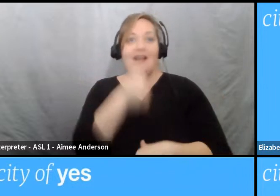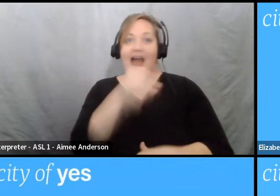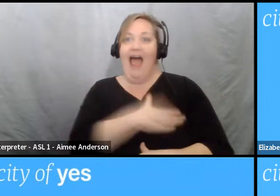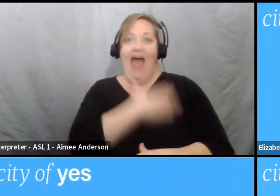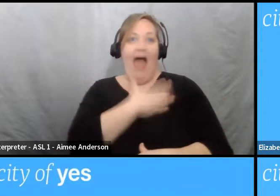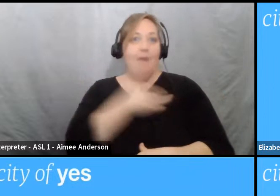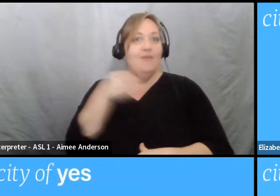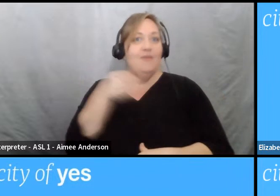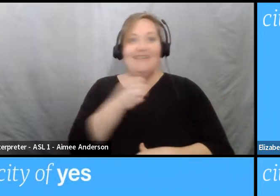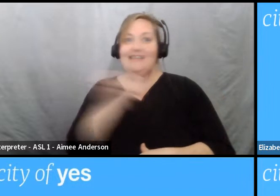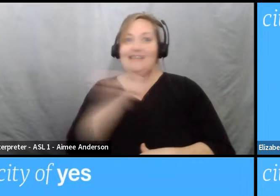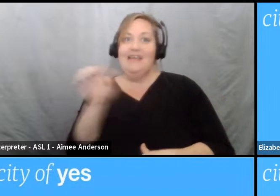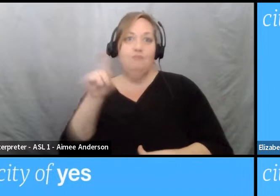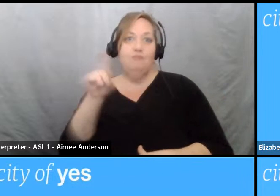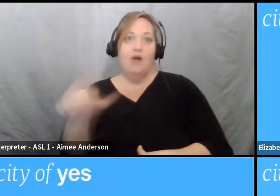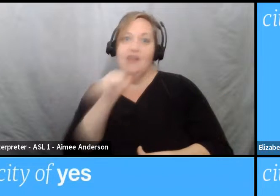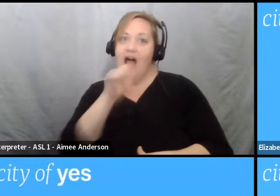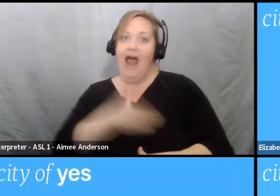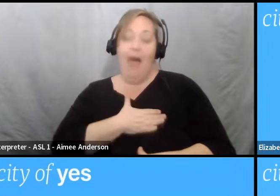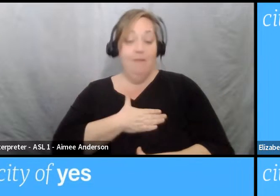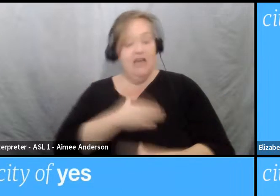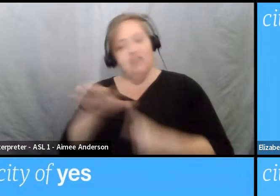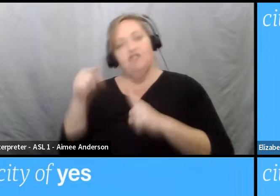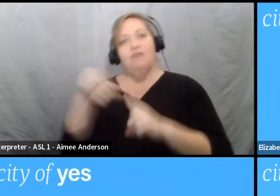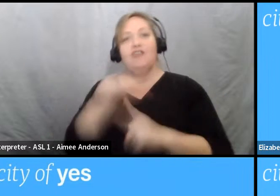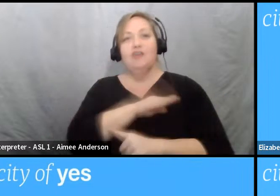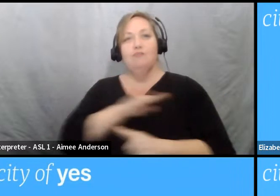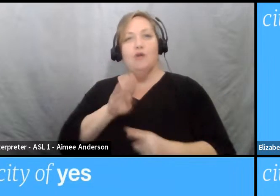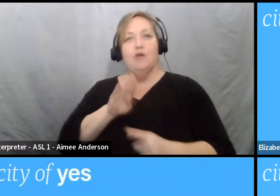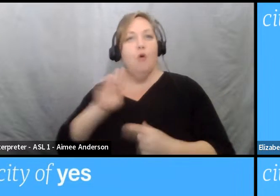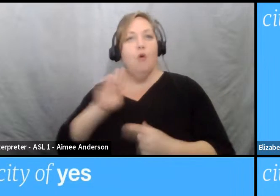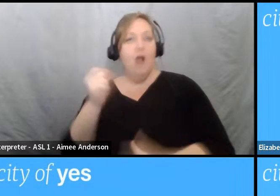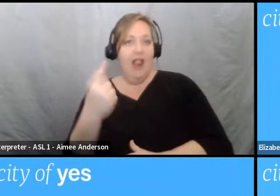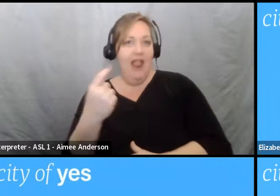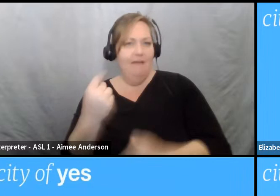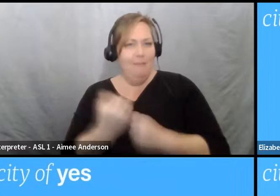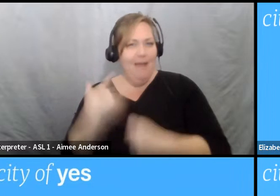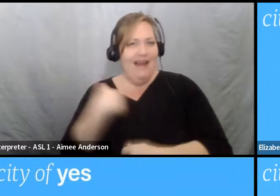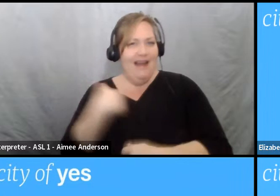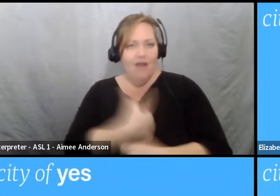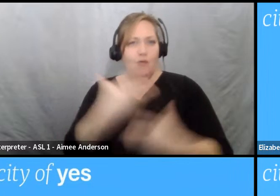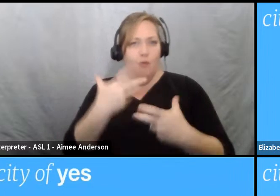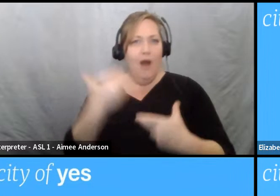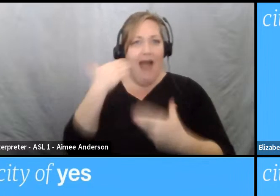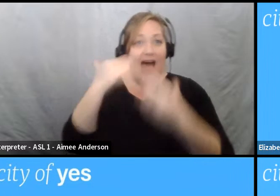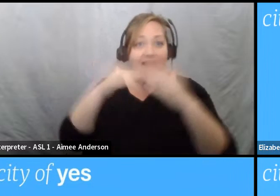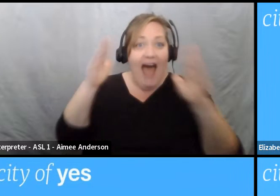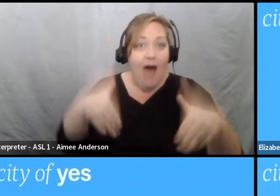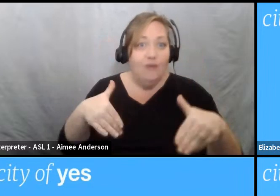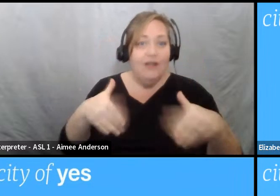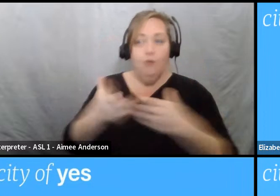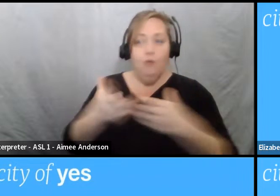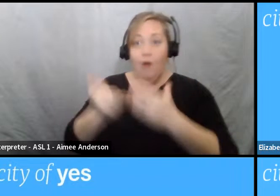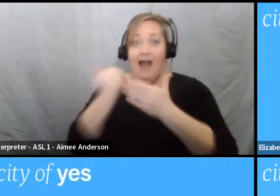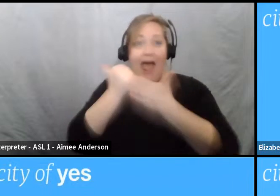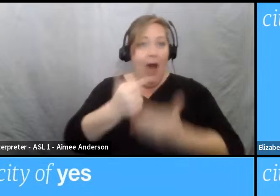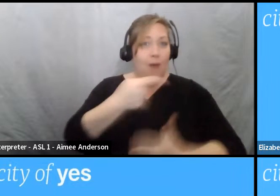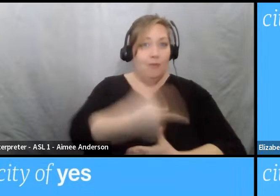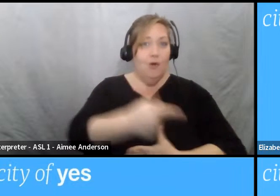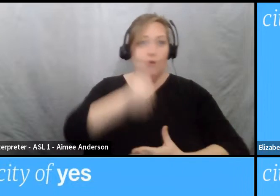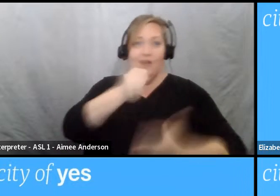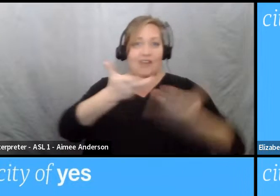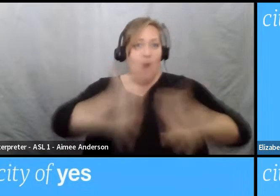this in the East Bronx, especially in Community Board 11, many of us. We want to have the housing, we want to help you, but we don't